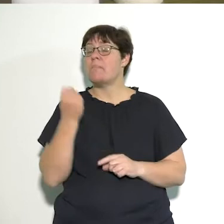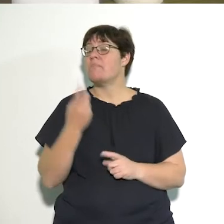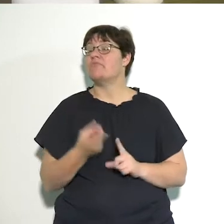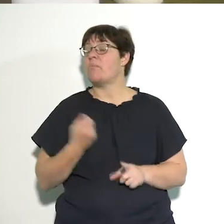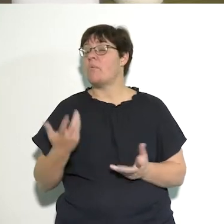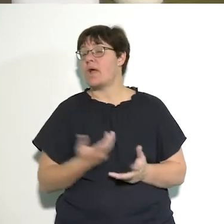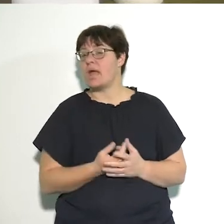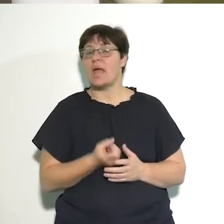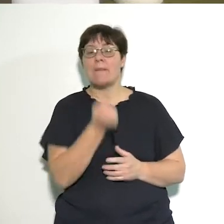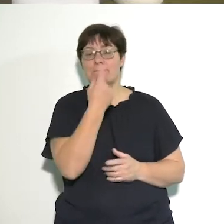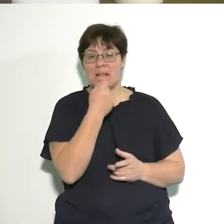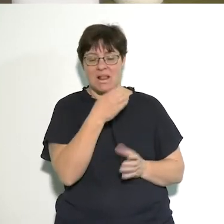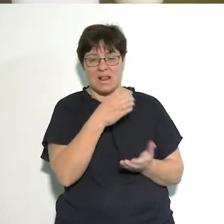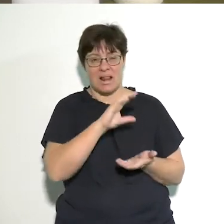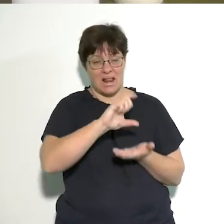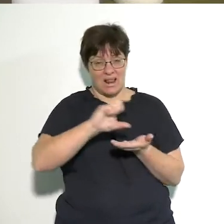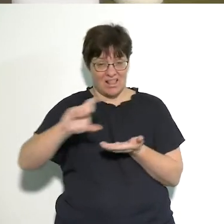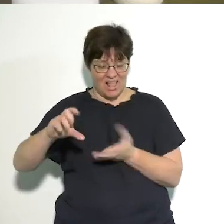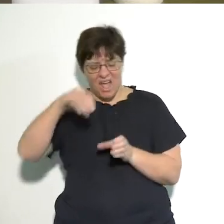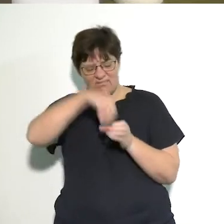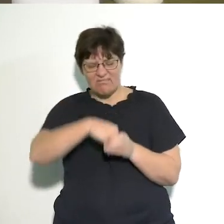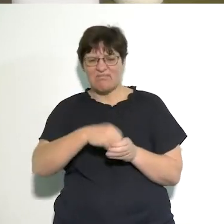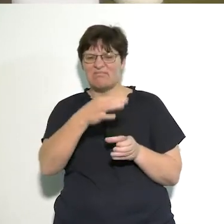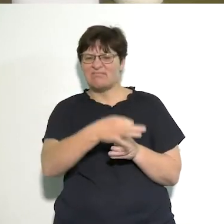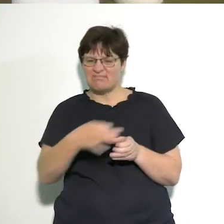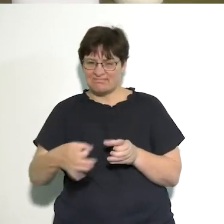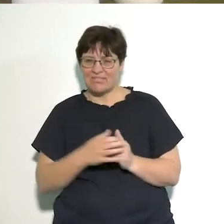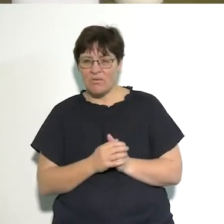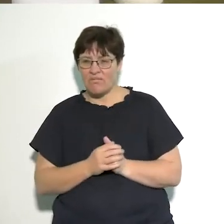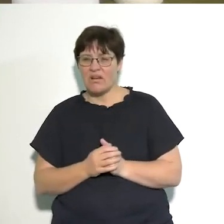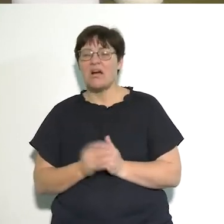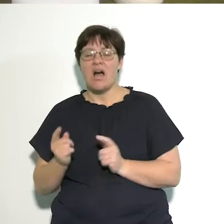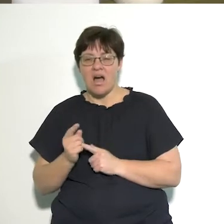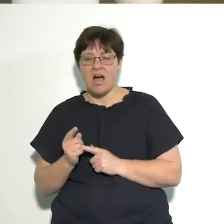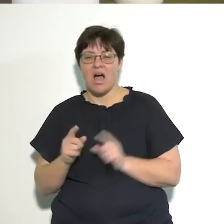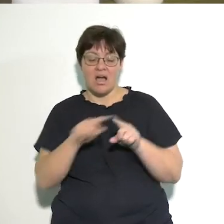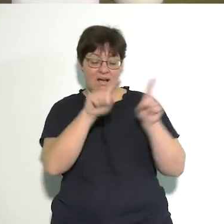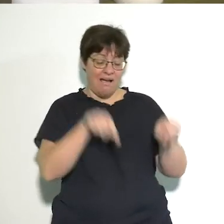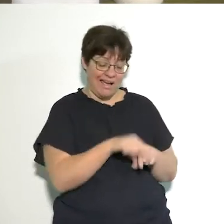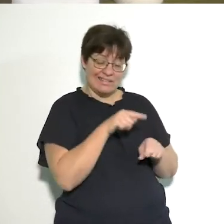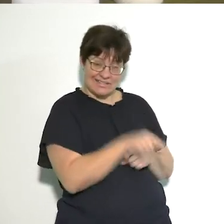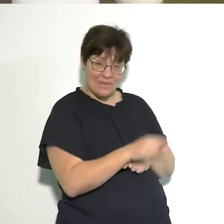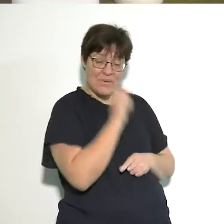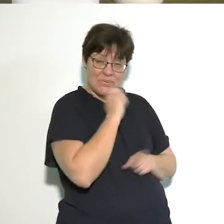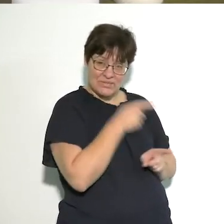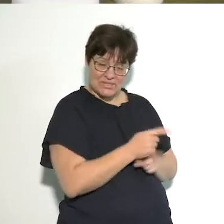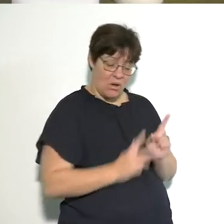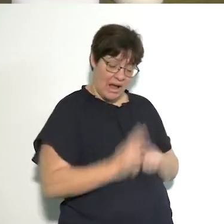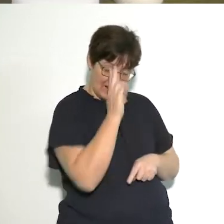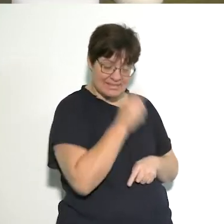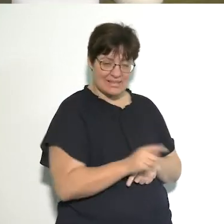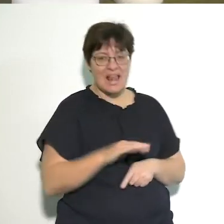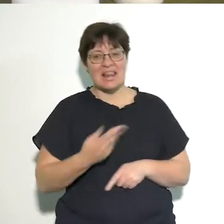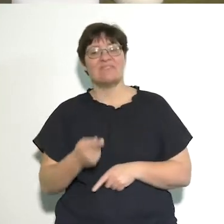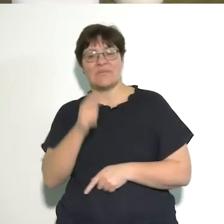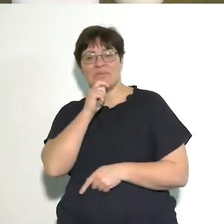got from pill boxes, and offcuts from the cardboard that you use here are